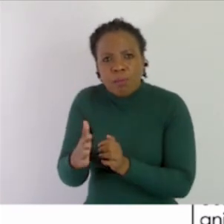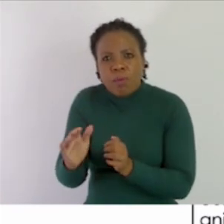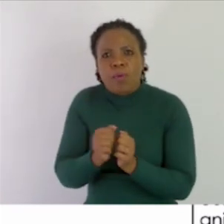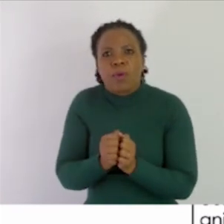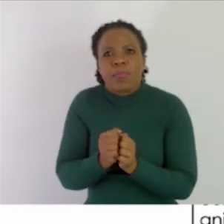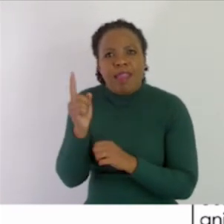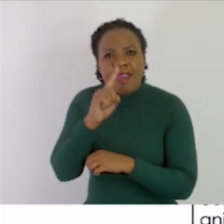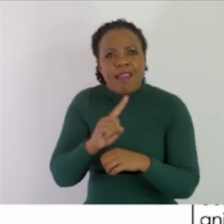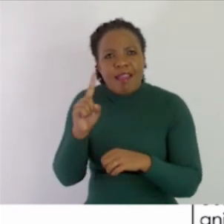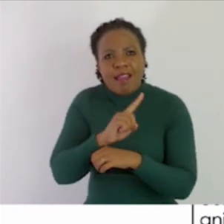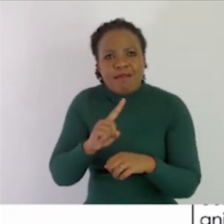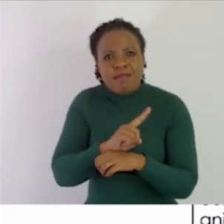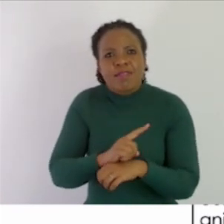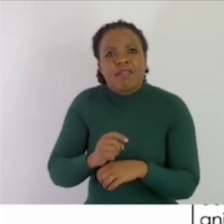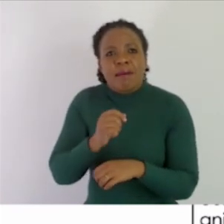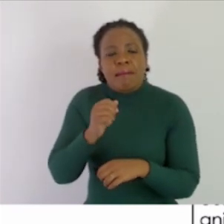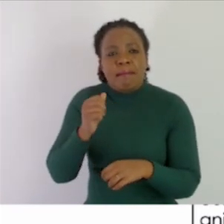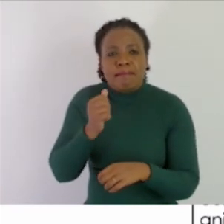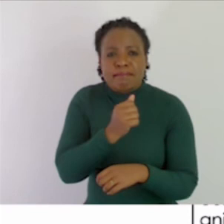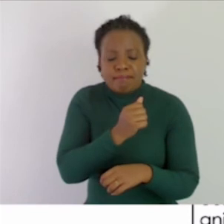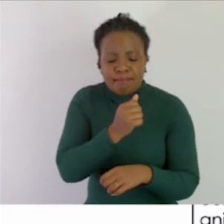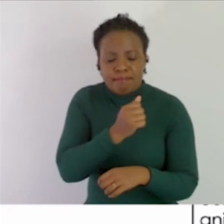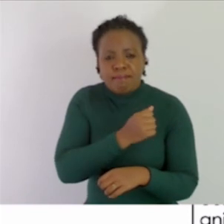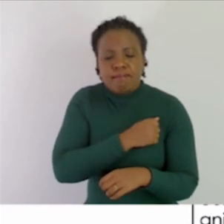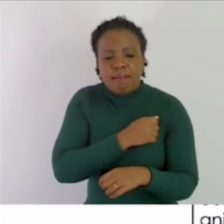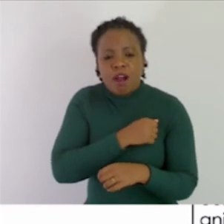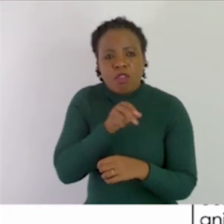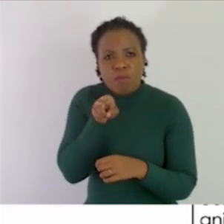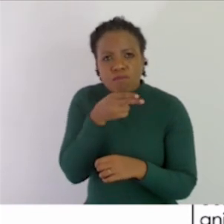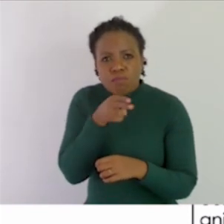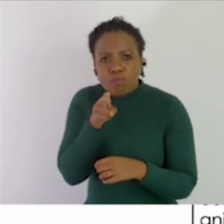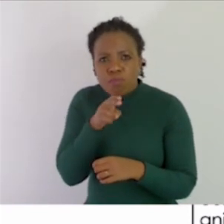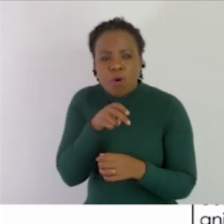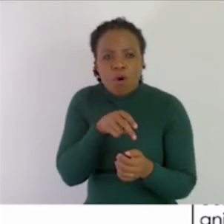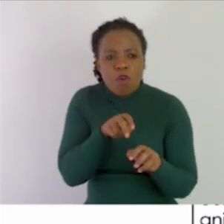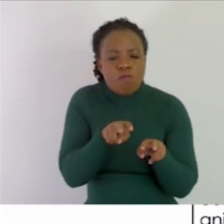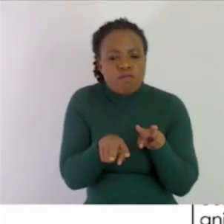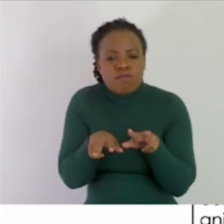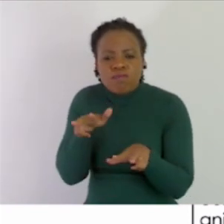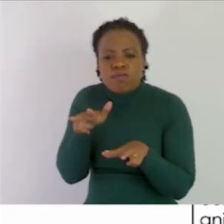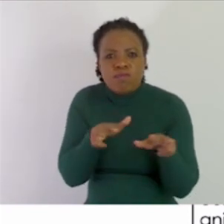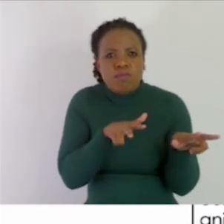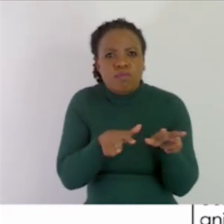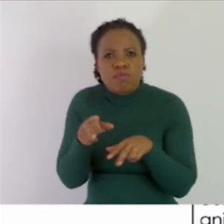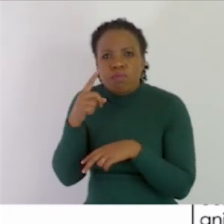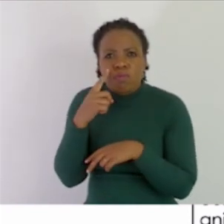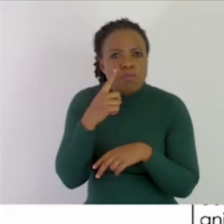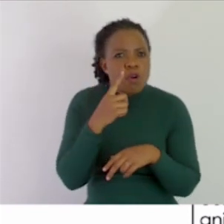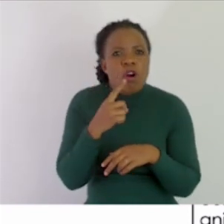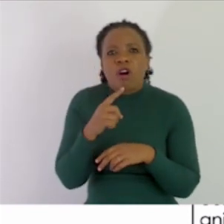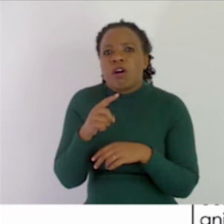takes 5 ducklings for a walk to look for bugs. Auntie Miriam had